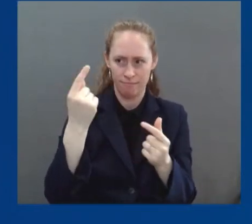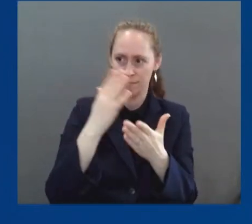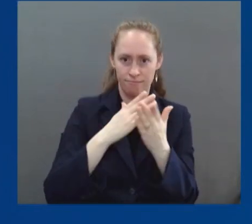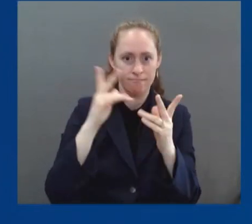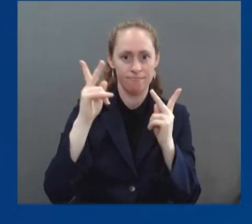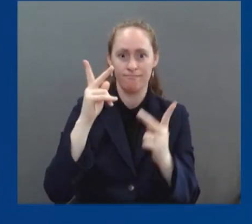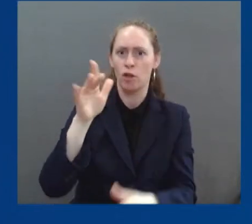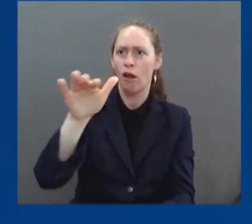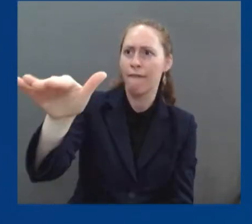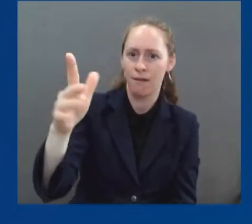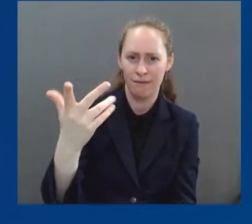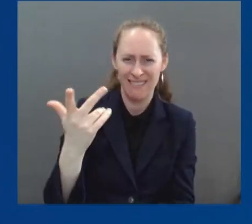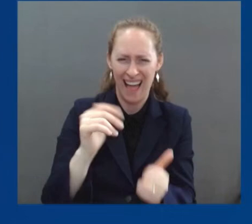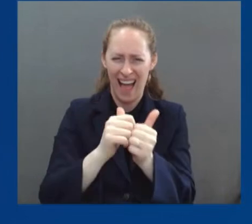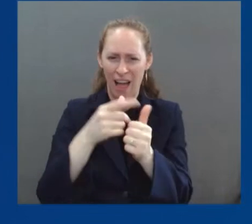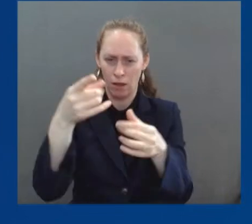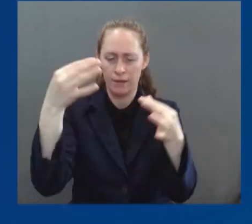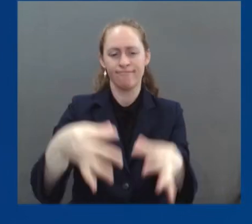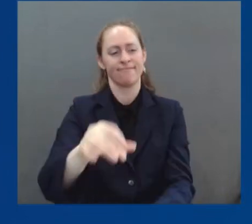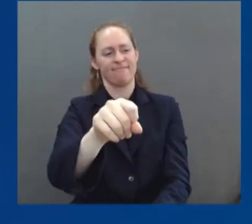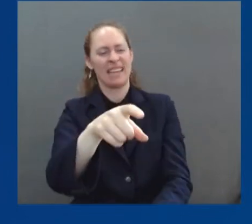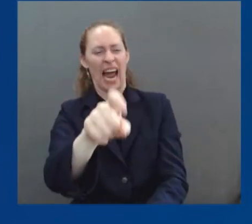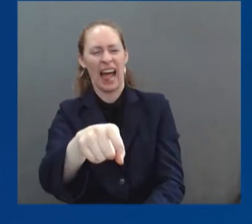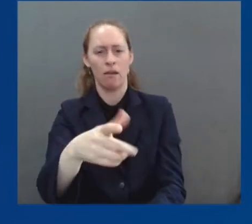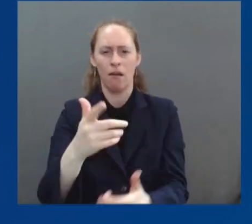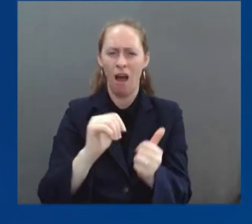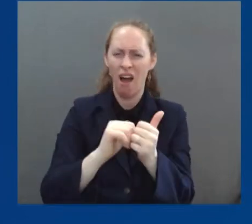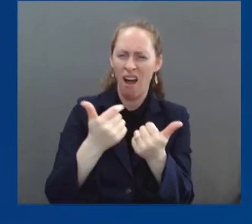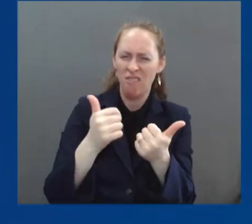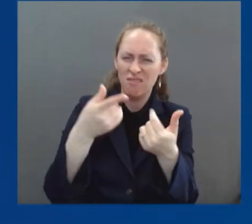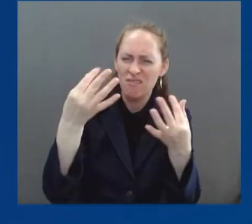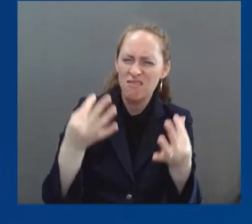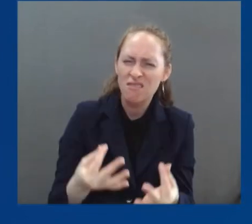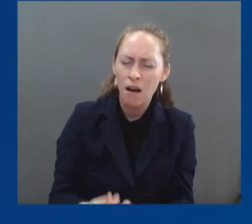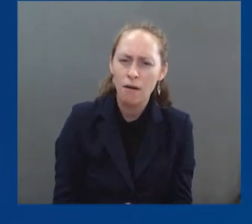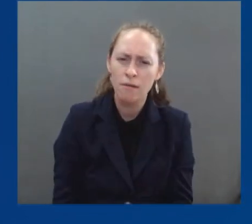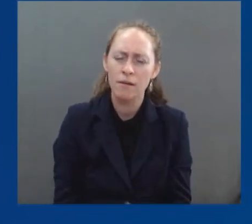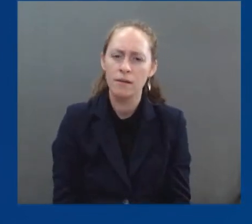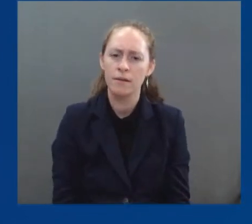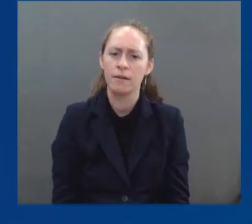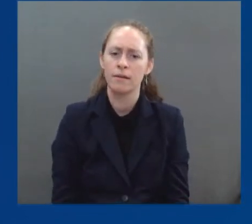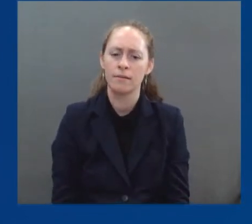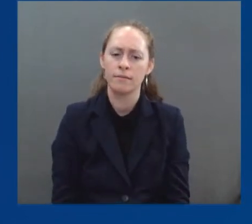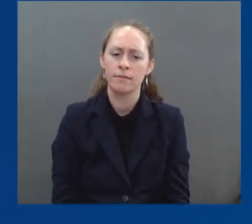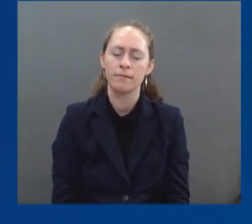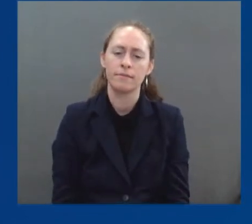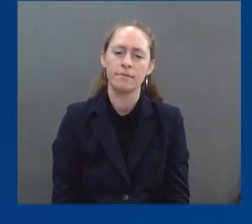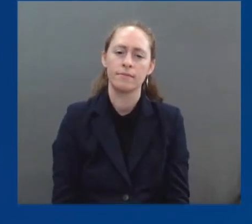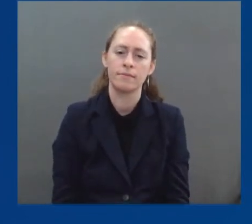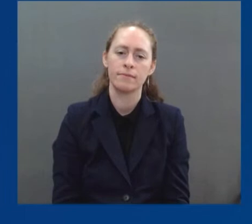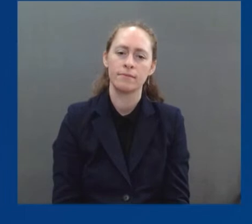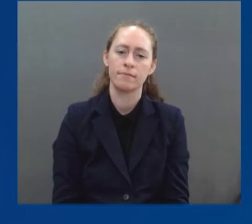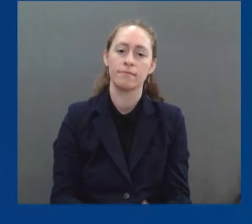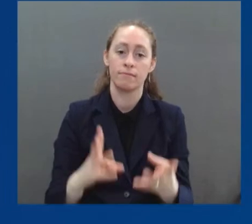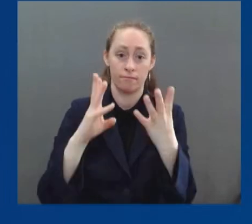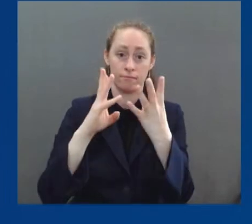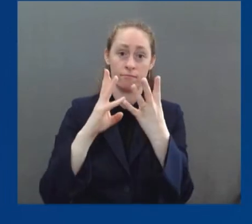the 4th shot, the second booster, available to everyone over the age of 50, because everybody does